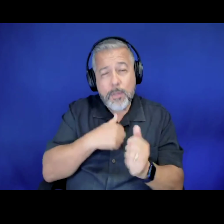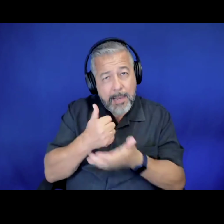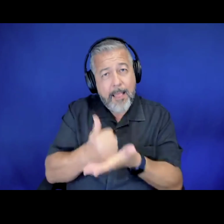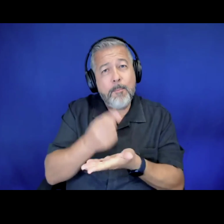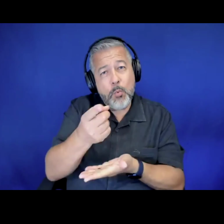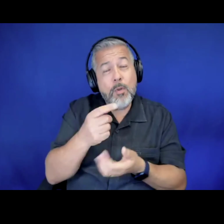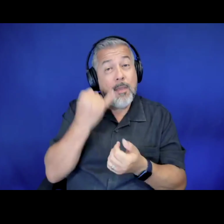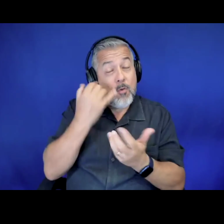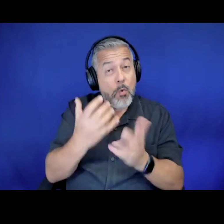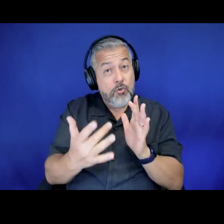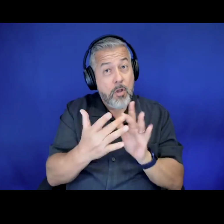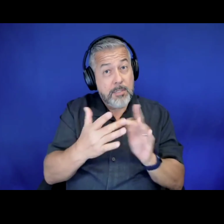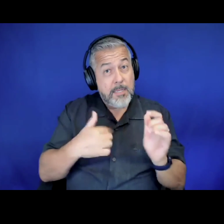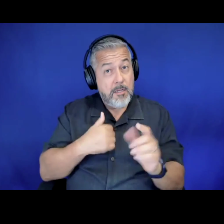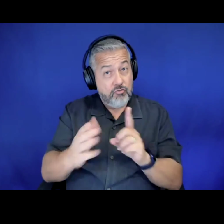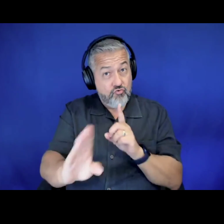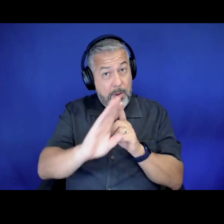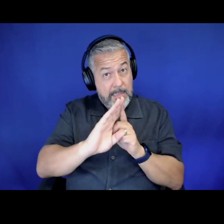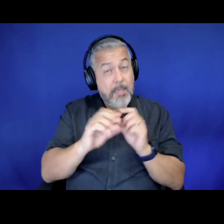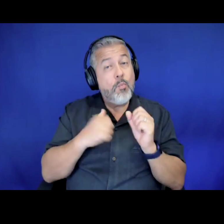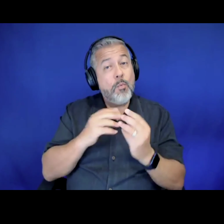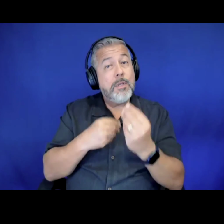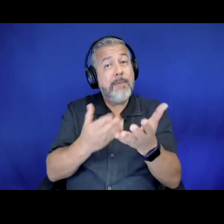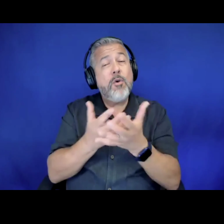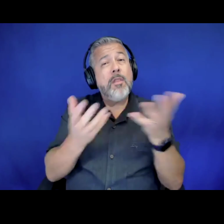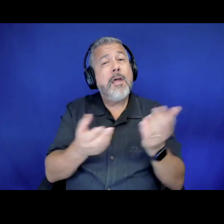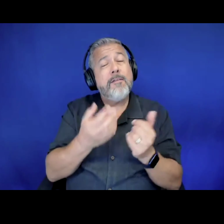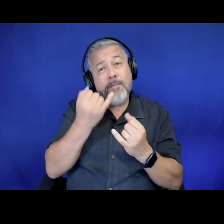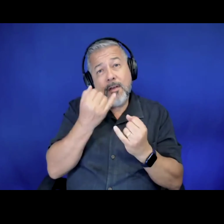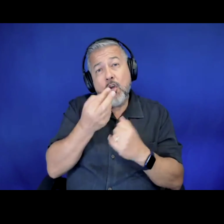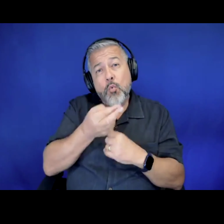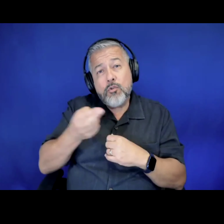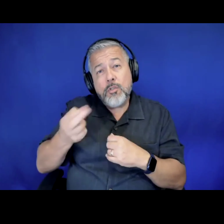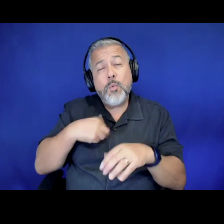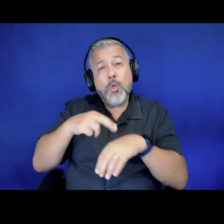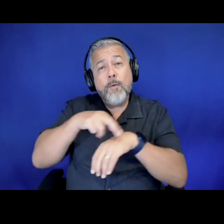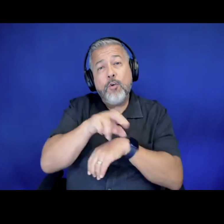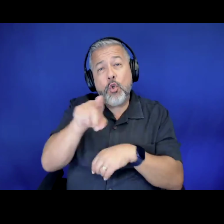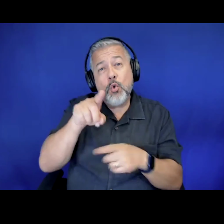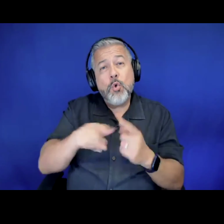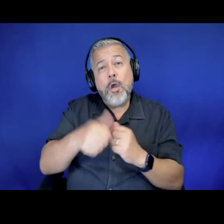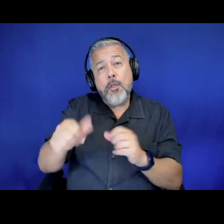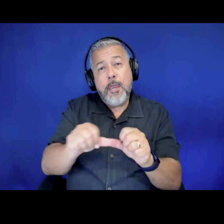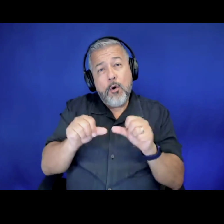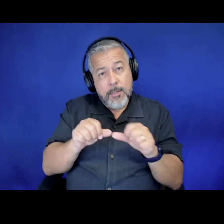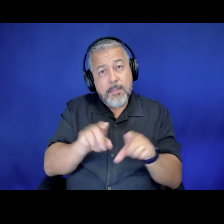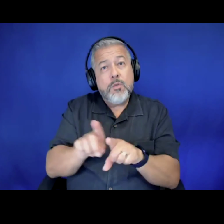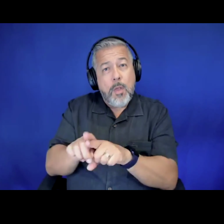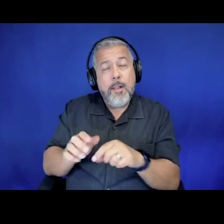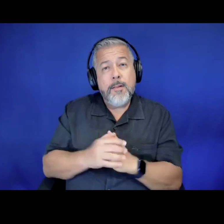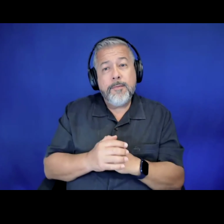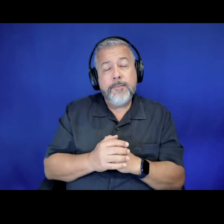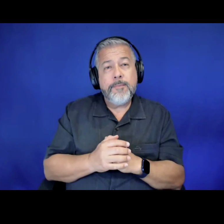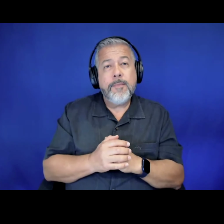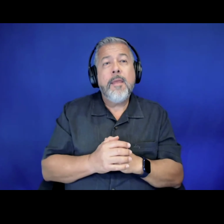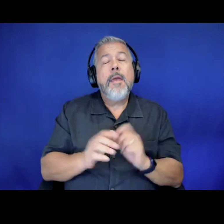us directly, we can give you a bunch of resources and we can refer you to other areas as well.